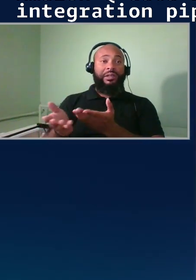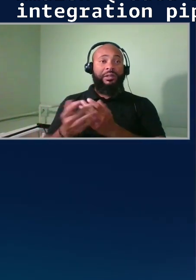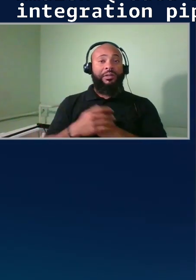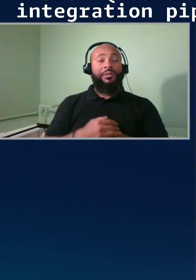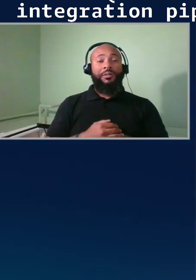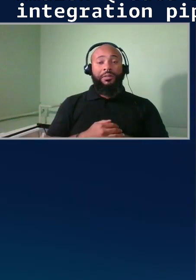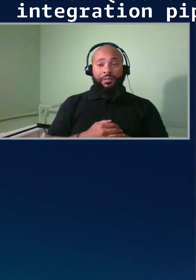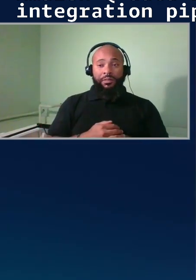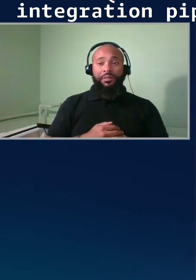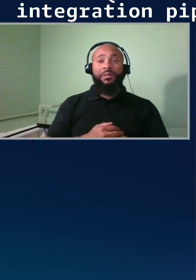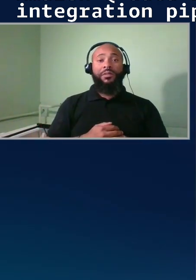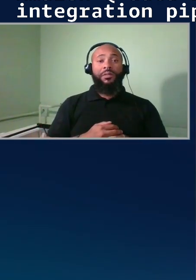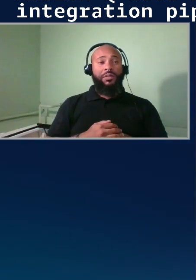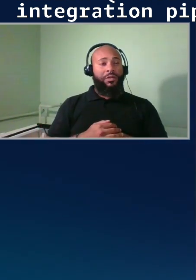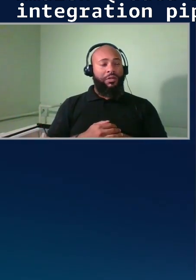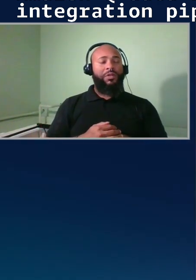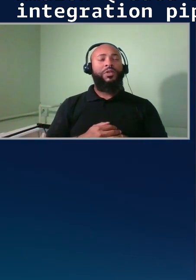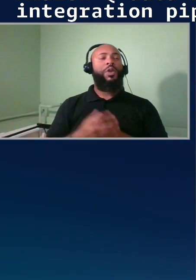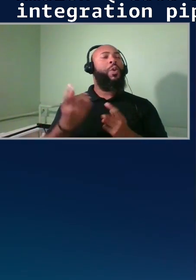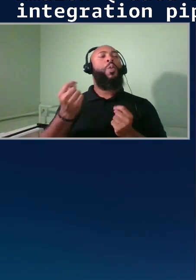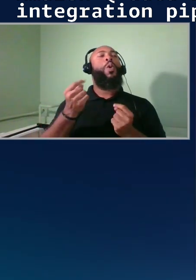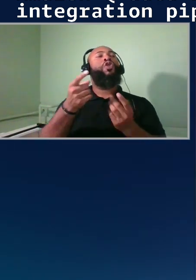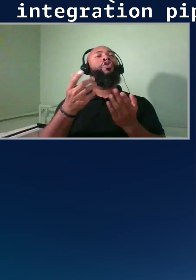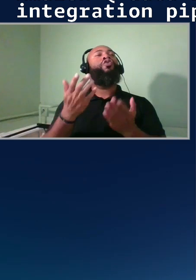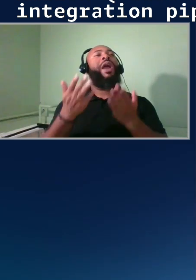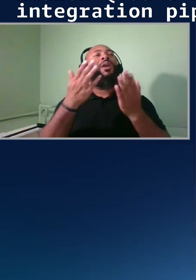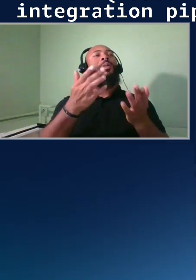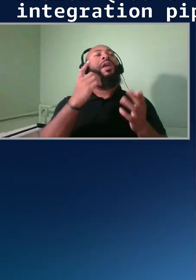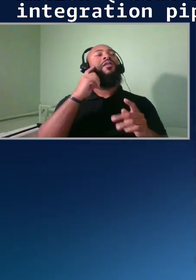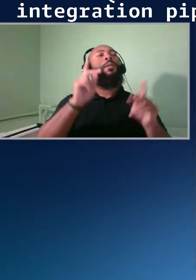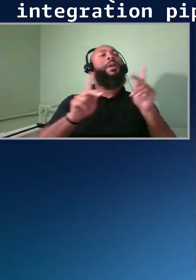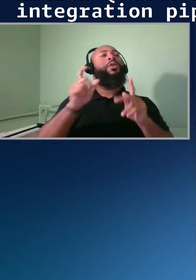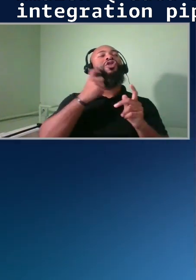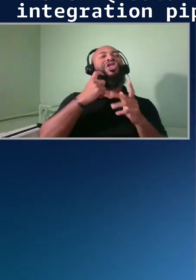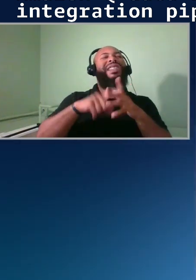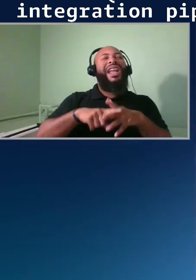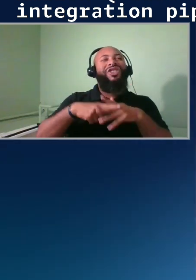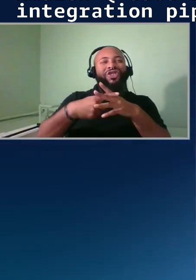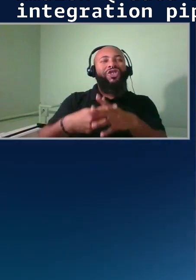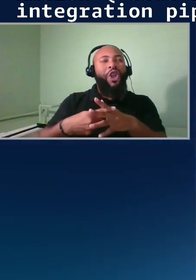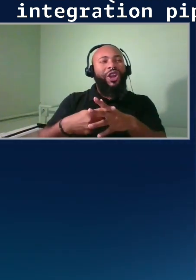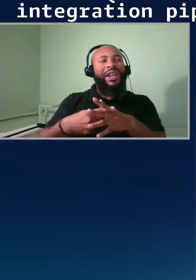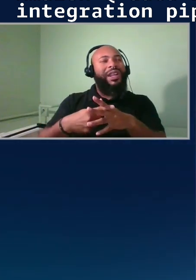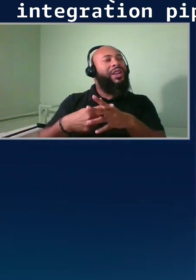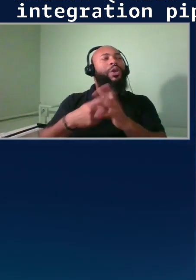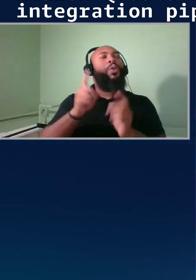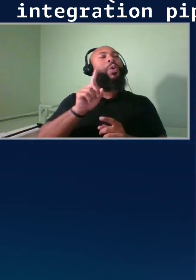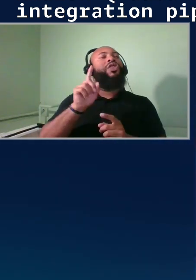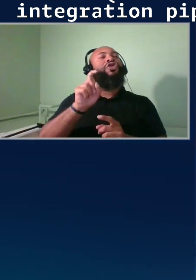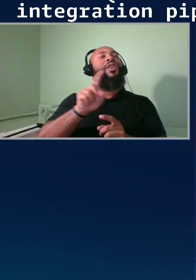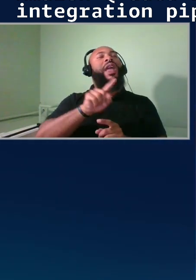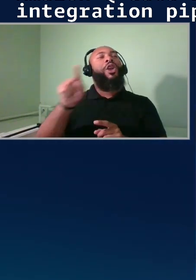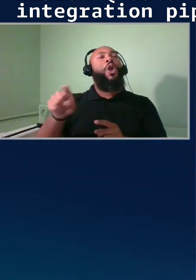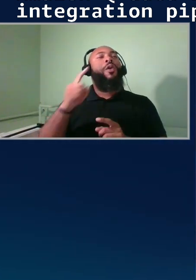What do you recommend for people just getting started with this, Nitin? Where should they go to get more